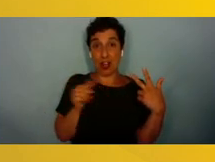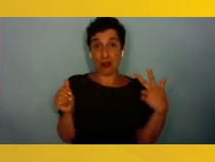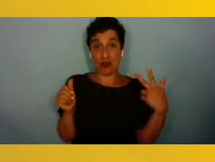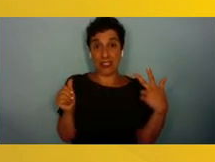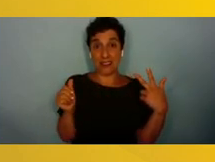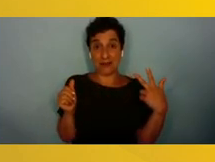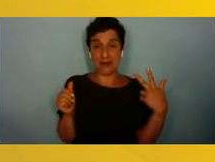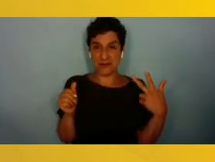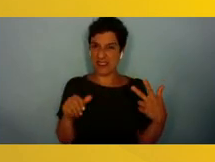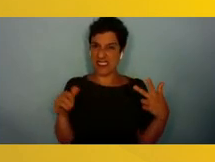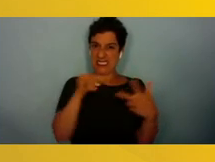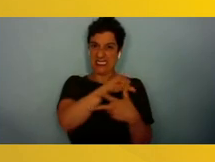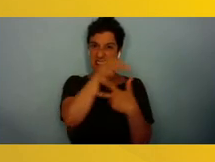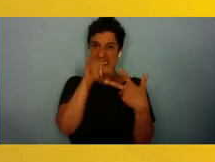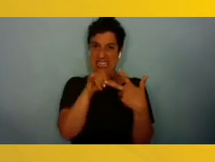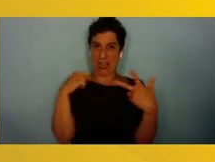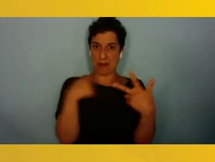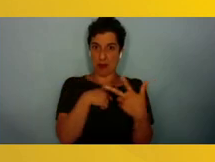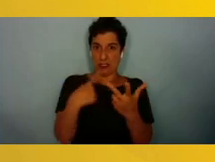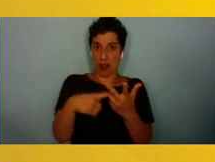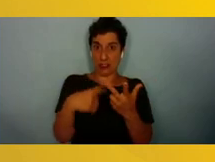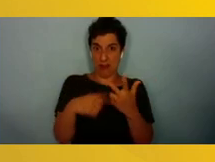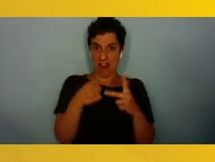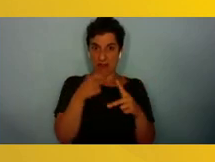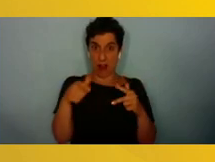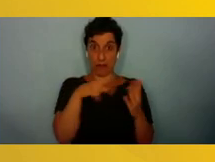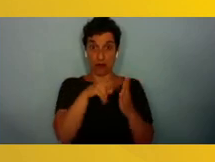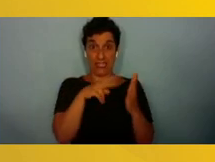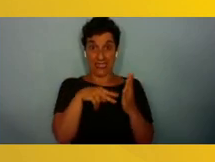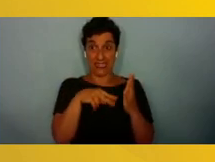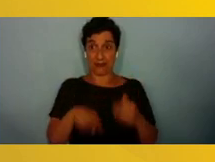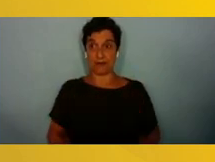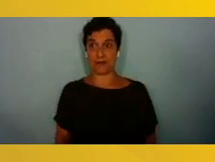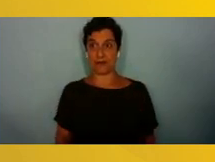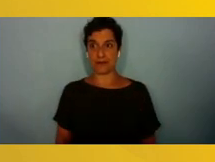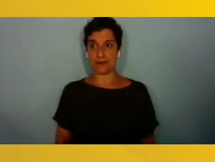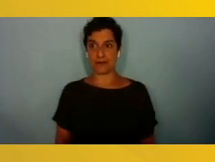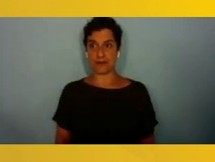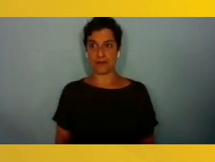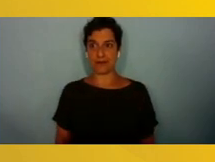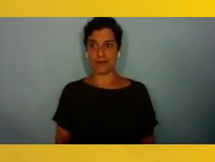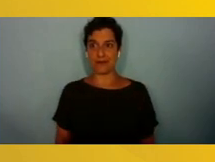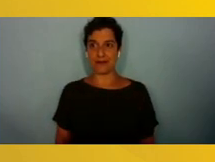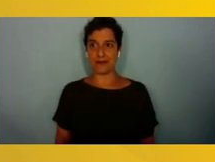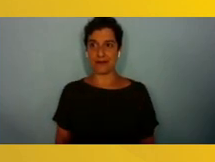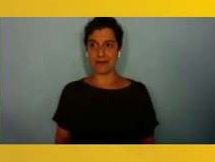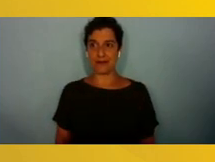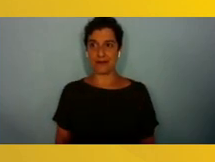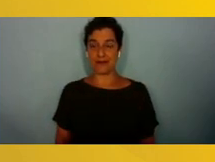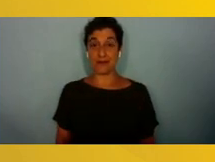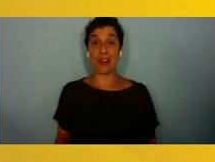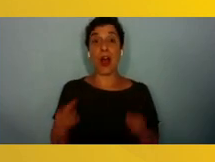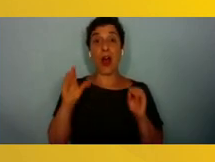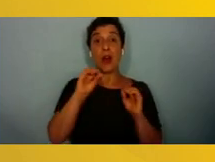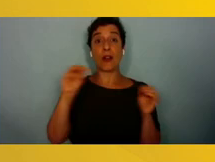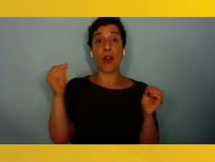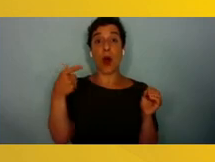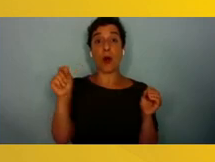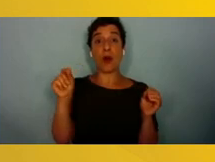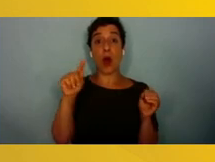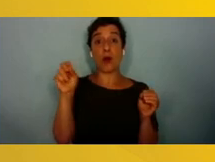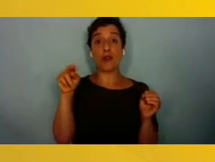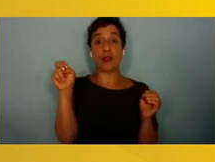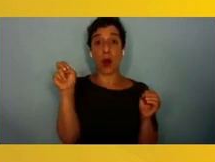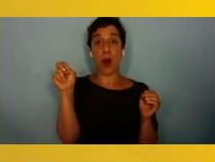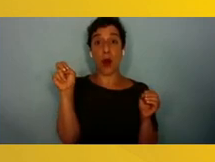same solutions that we talked about from the reading. So students can test no-go zones where ships are not allowed